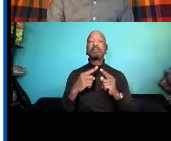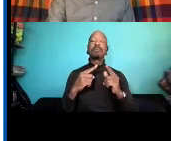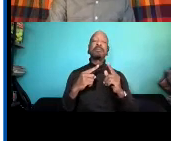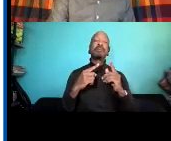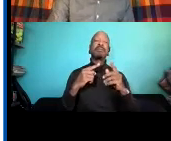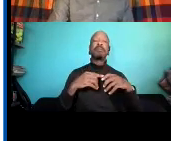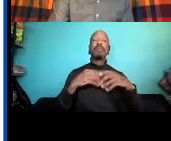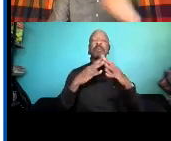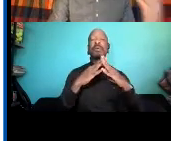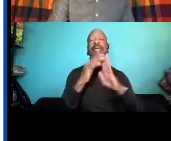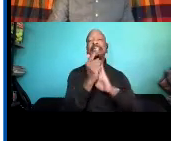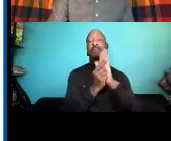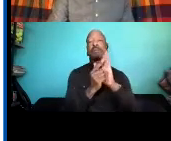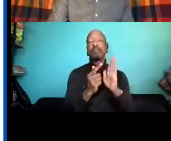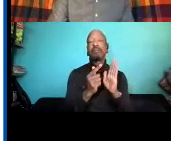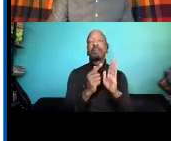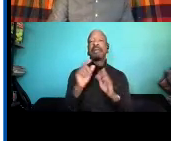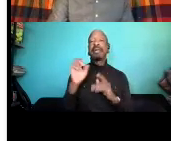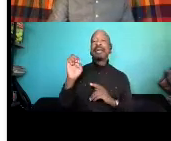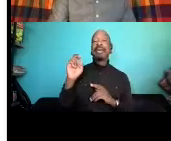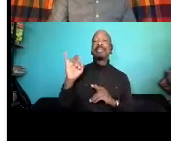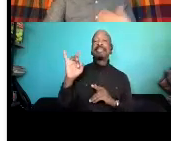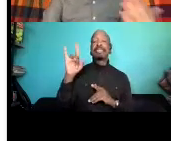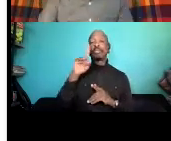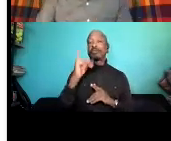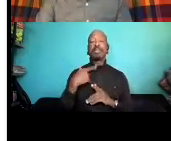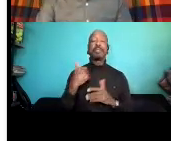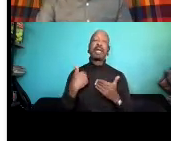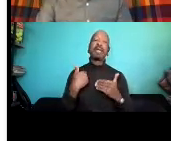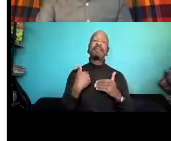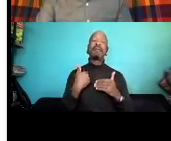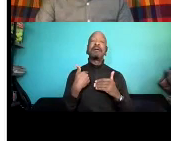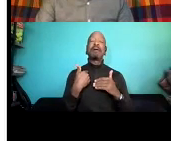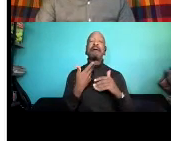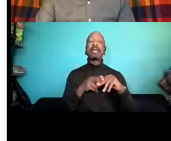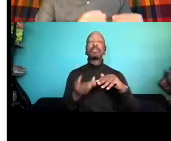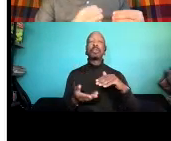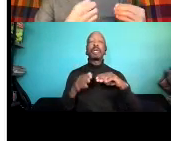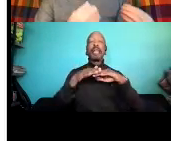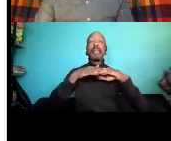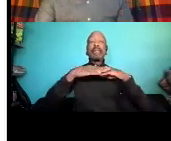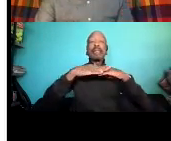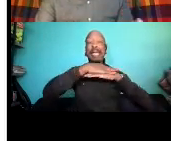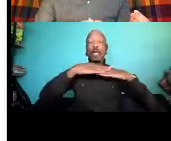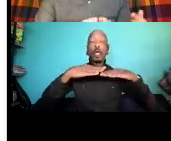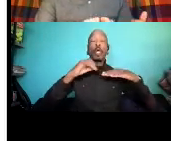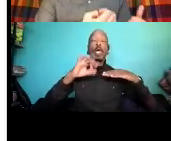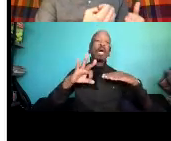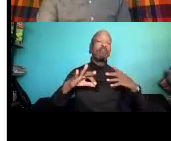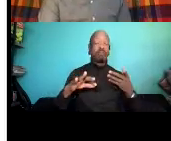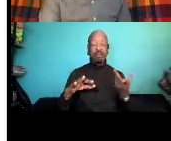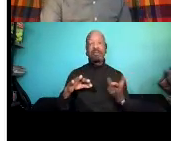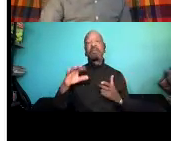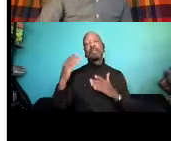entity, is to add an extra layer of liability, because entities create a